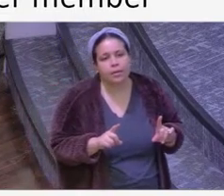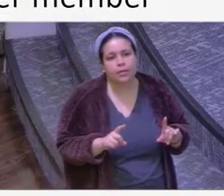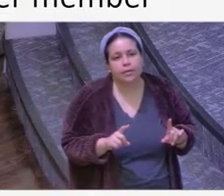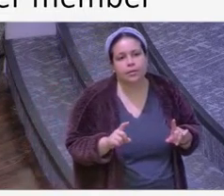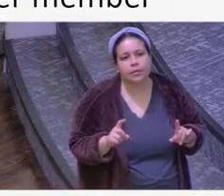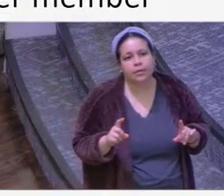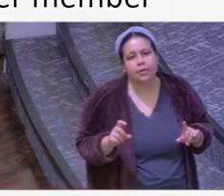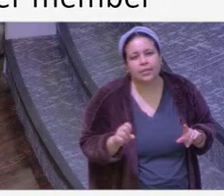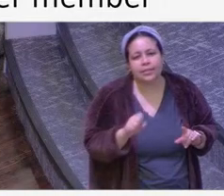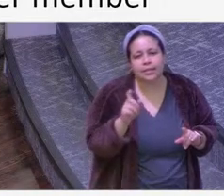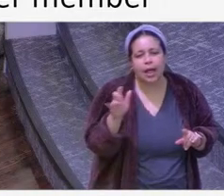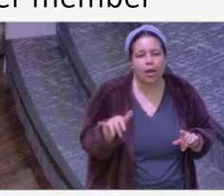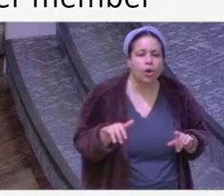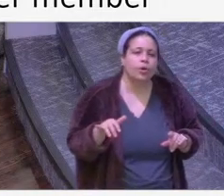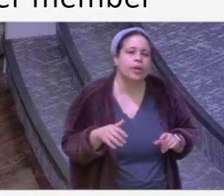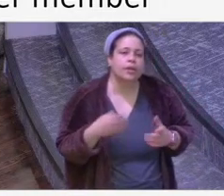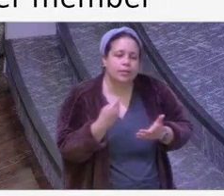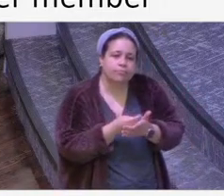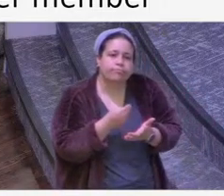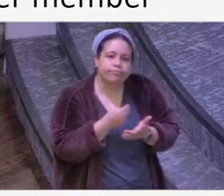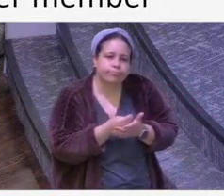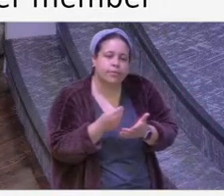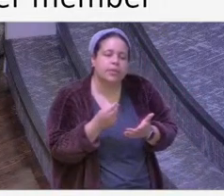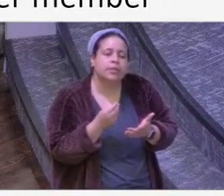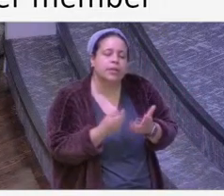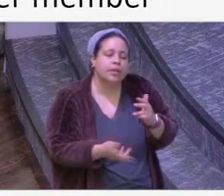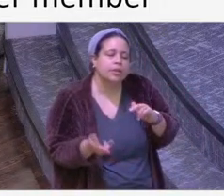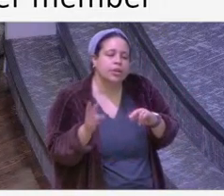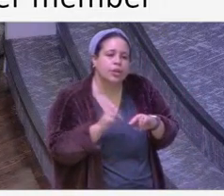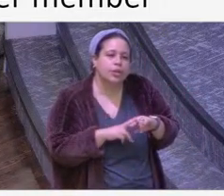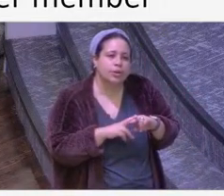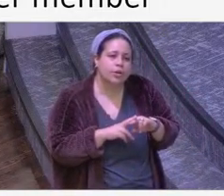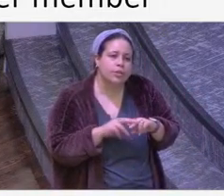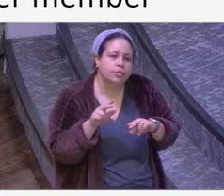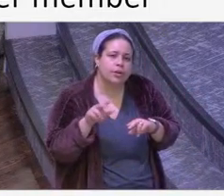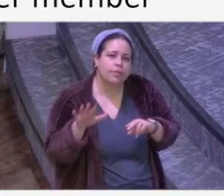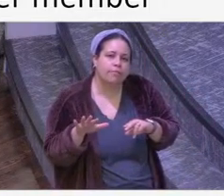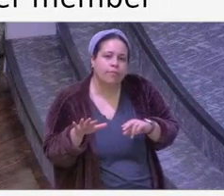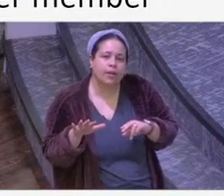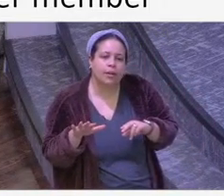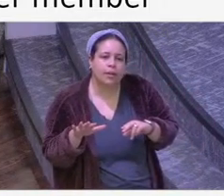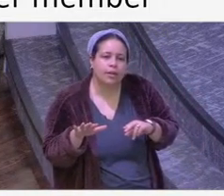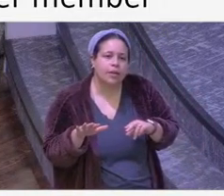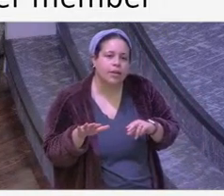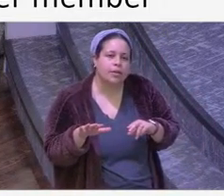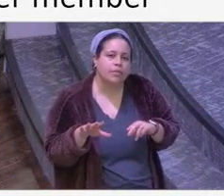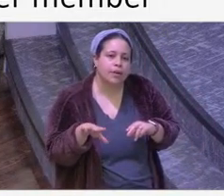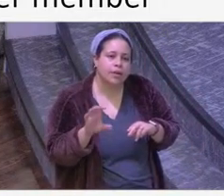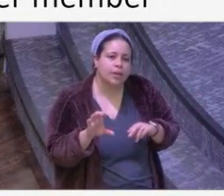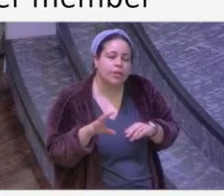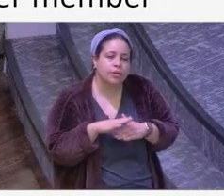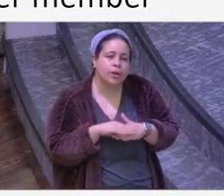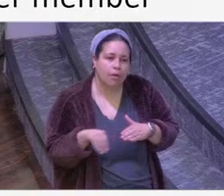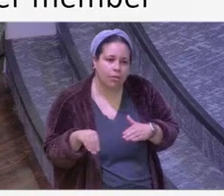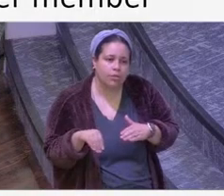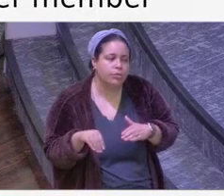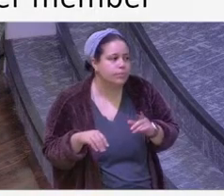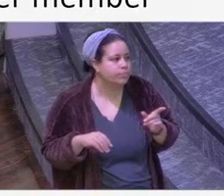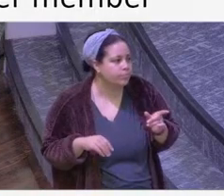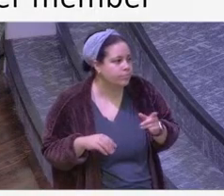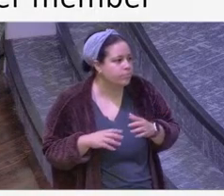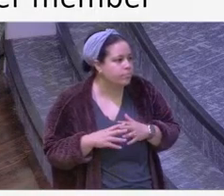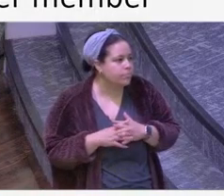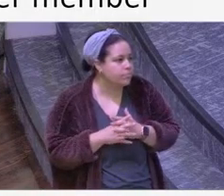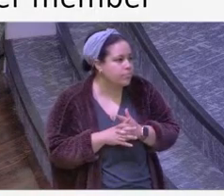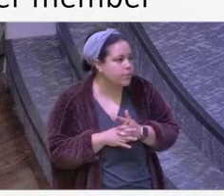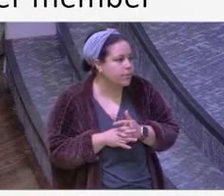certified personnel of $2,500. There's an increase in the pupil transportation allotment. That